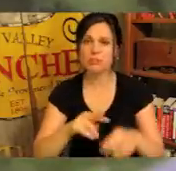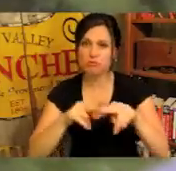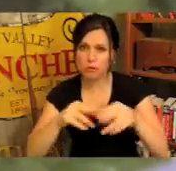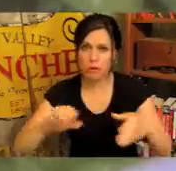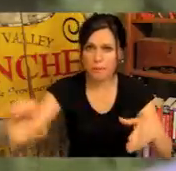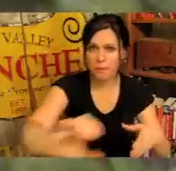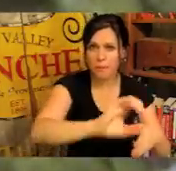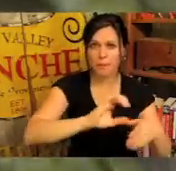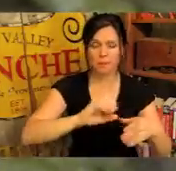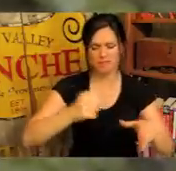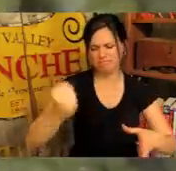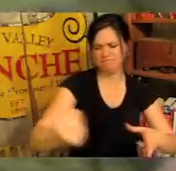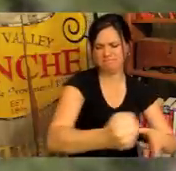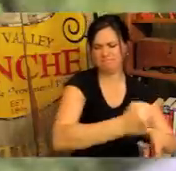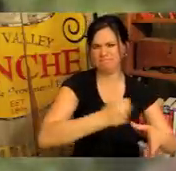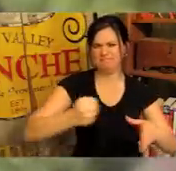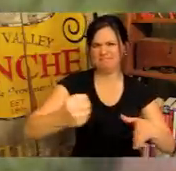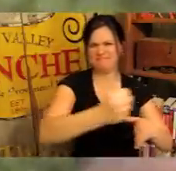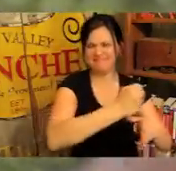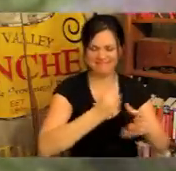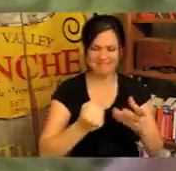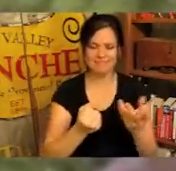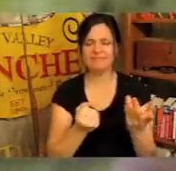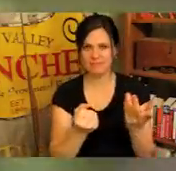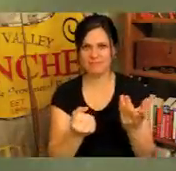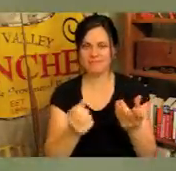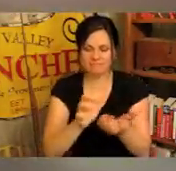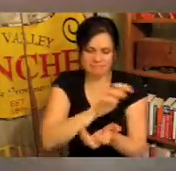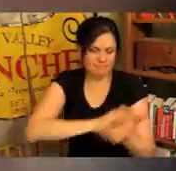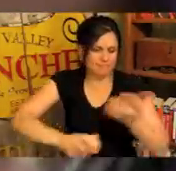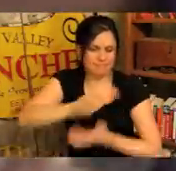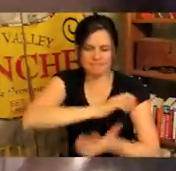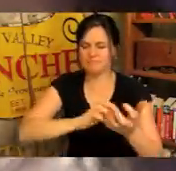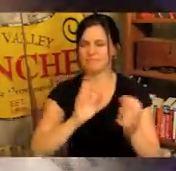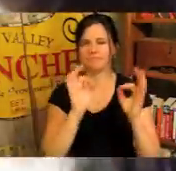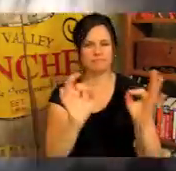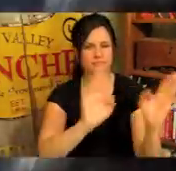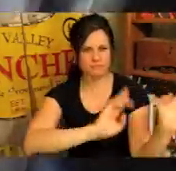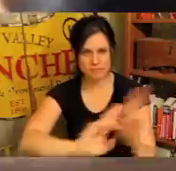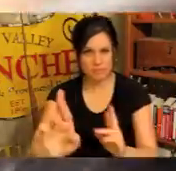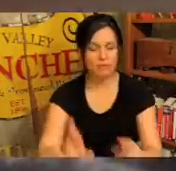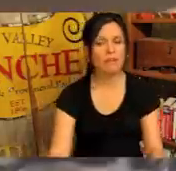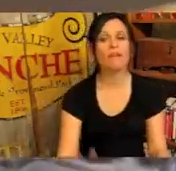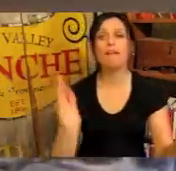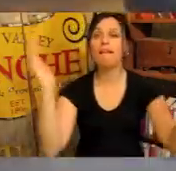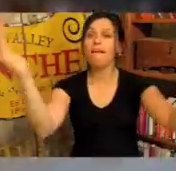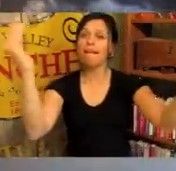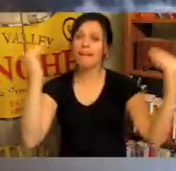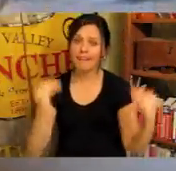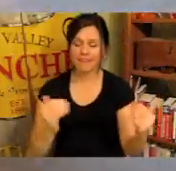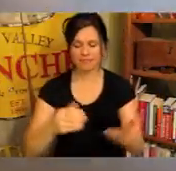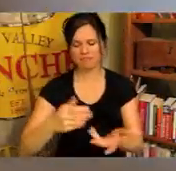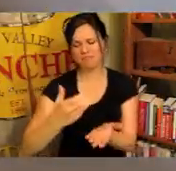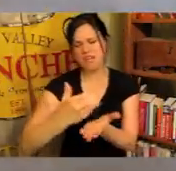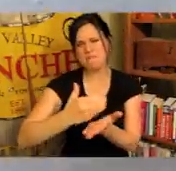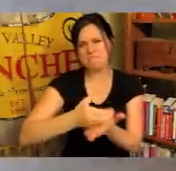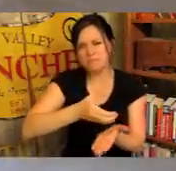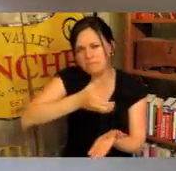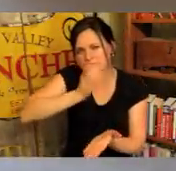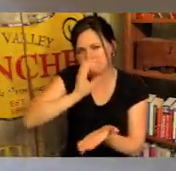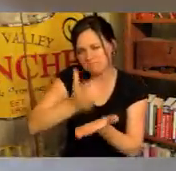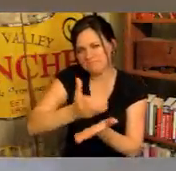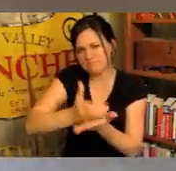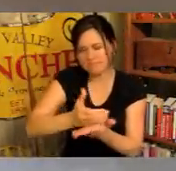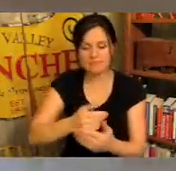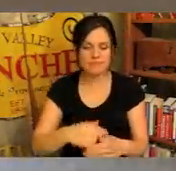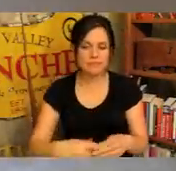together well and there is your filling. Let's get on to the assembling. Now grab yourself a small drinking glass and what we're going to